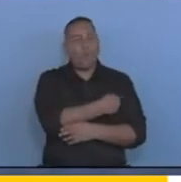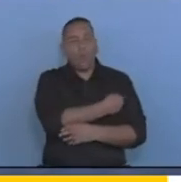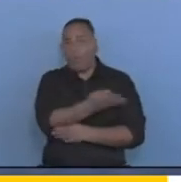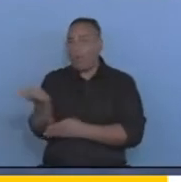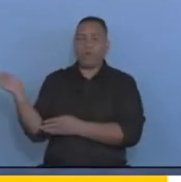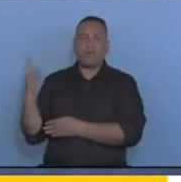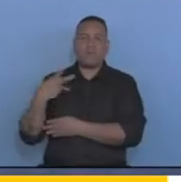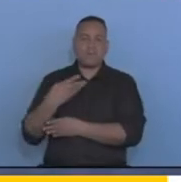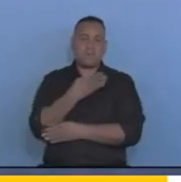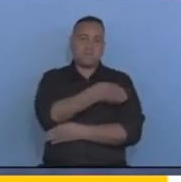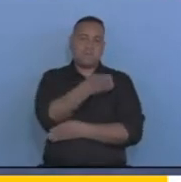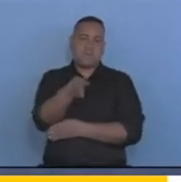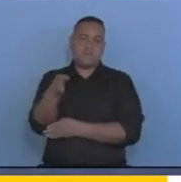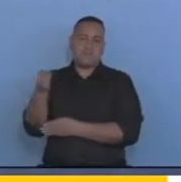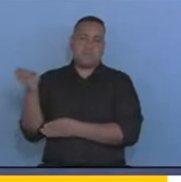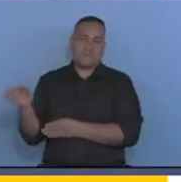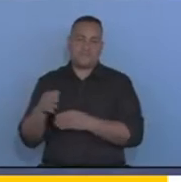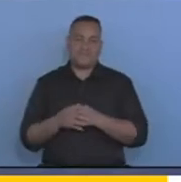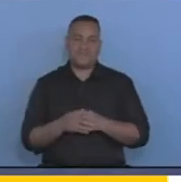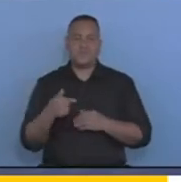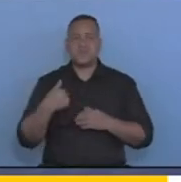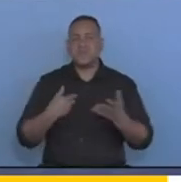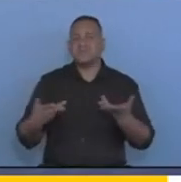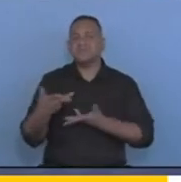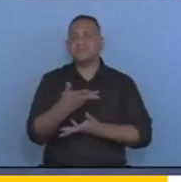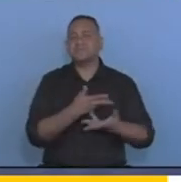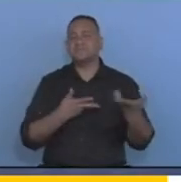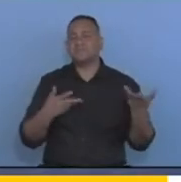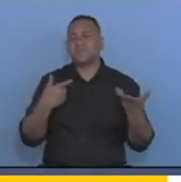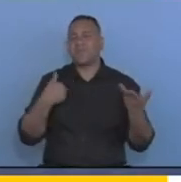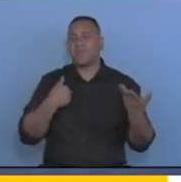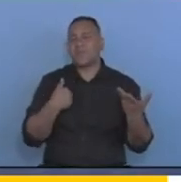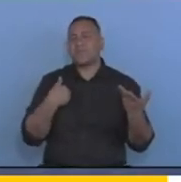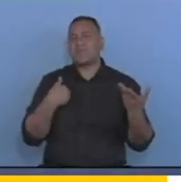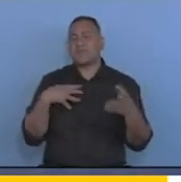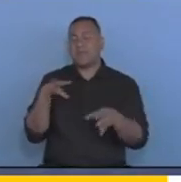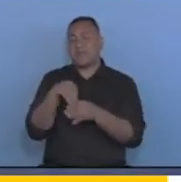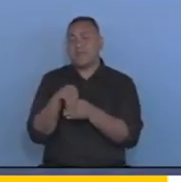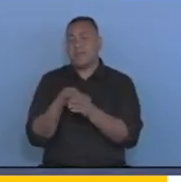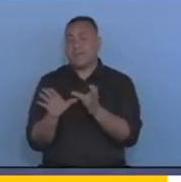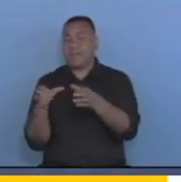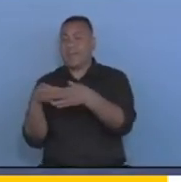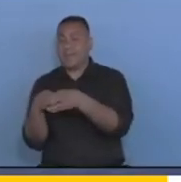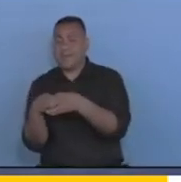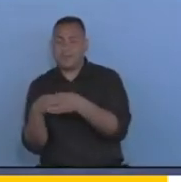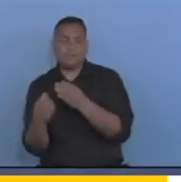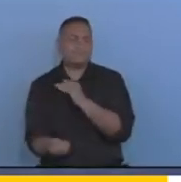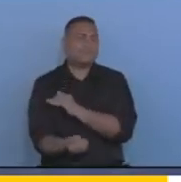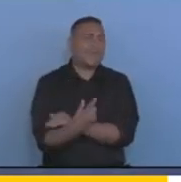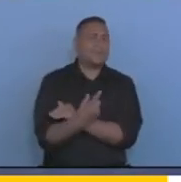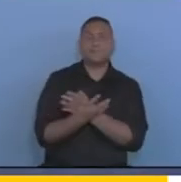Let's talk about that. So the stuff that is discussed in class. Yes. What happens? I mean, this is very, I mean,